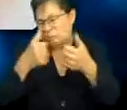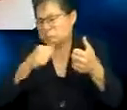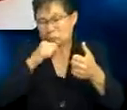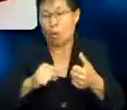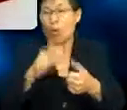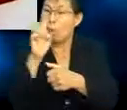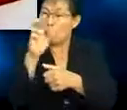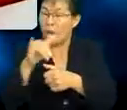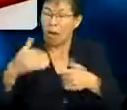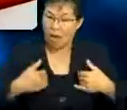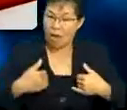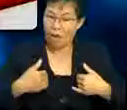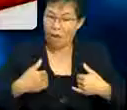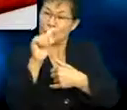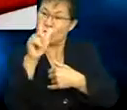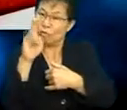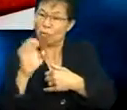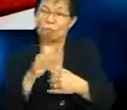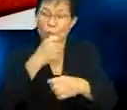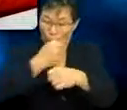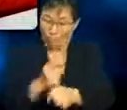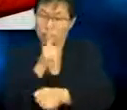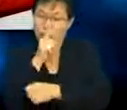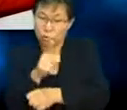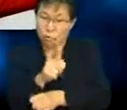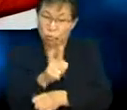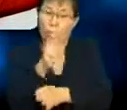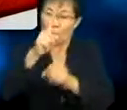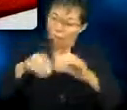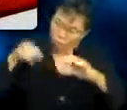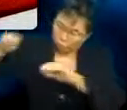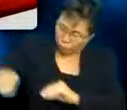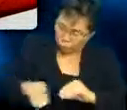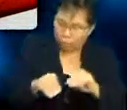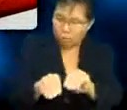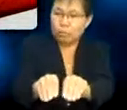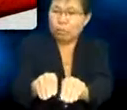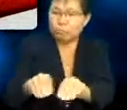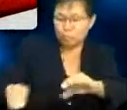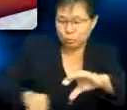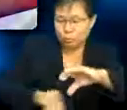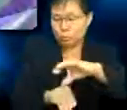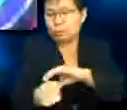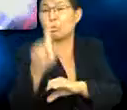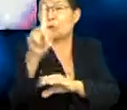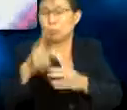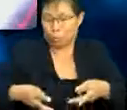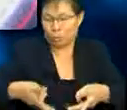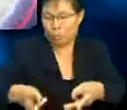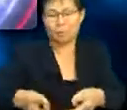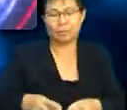the arteries. Veins have valves to ensure a one-way flow of blood.